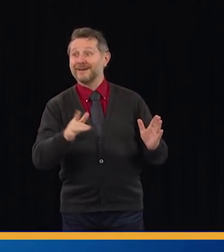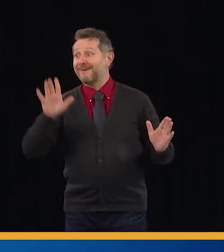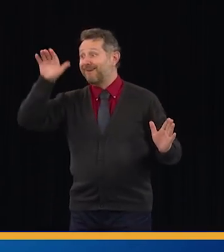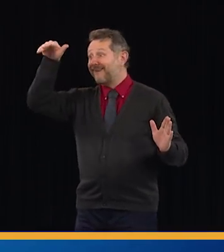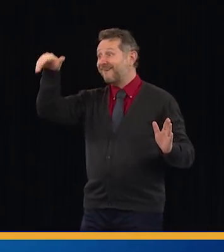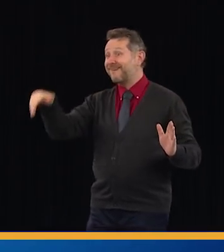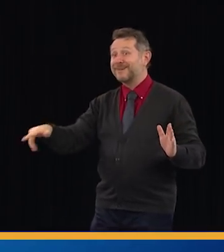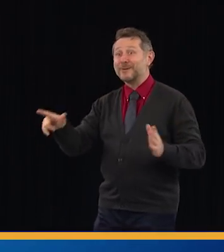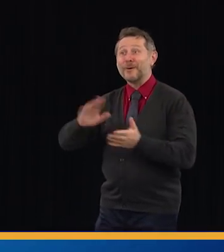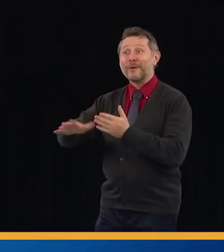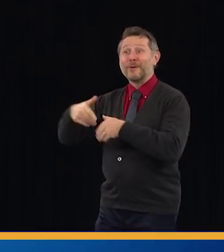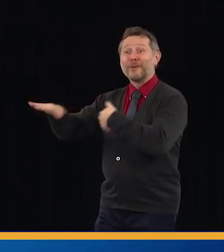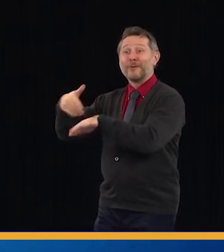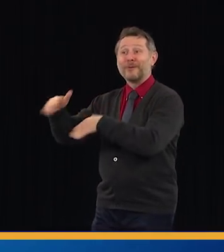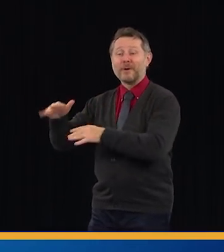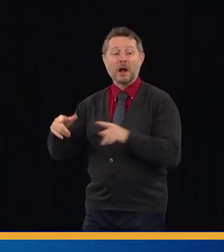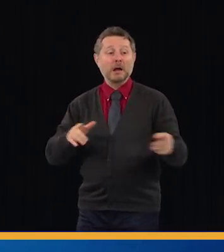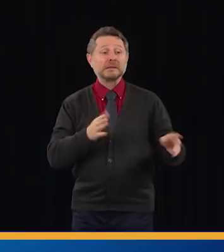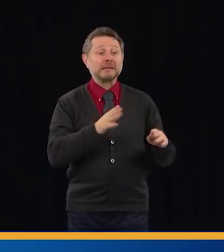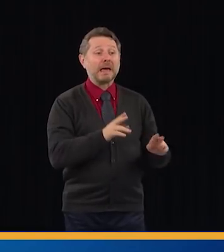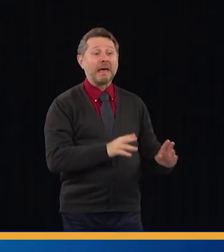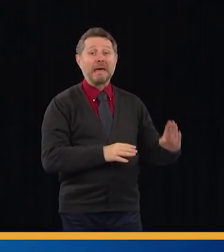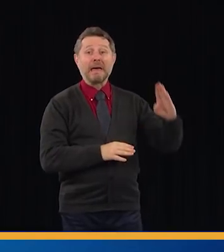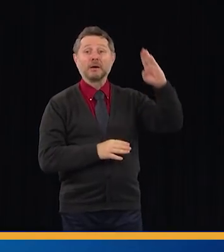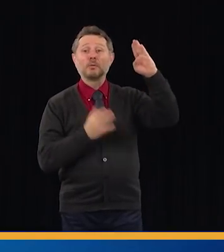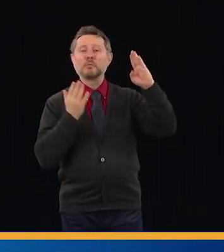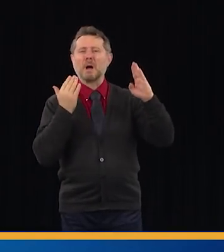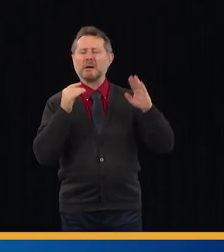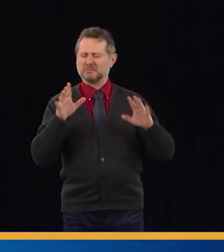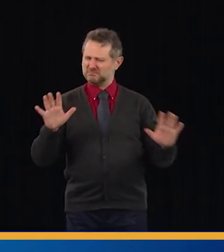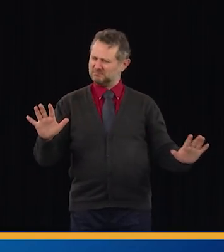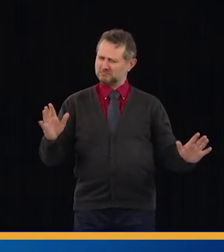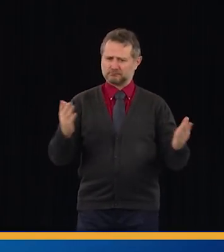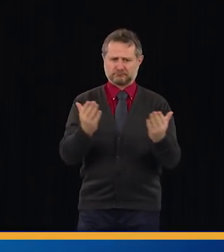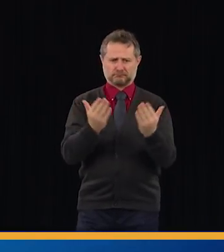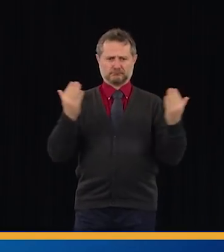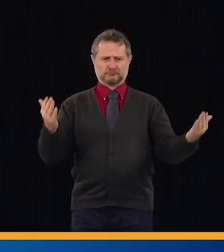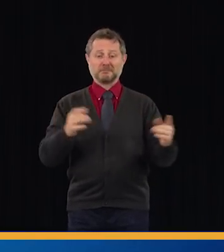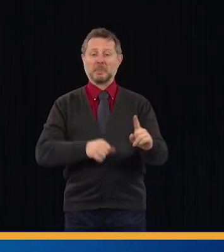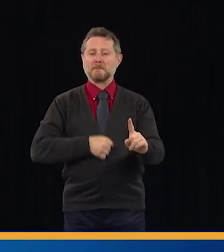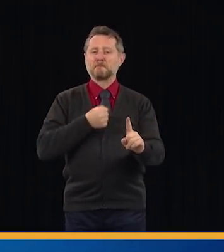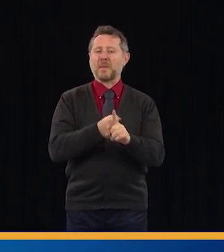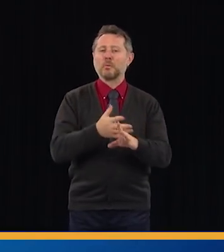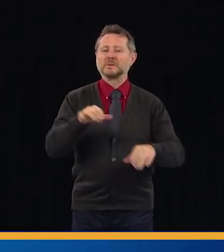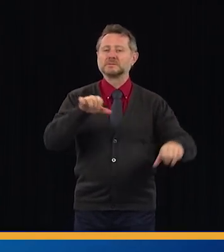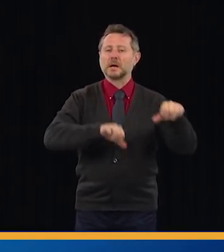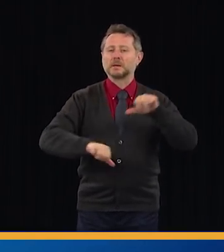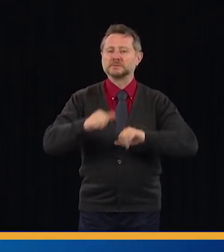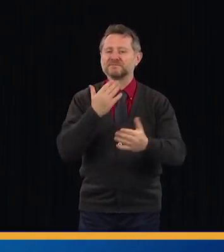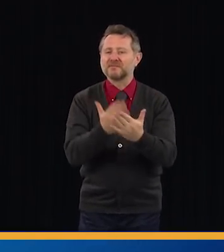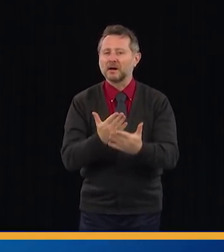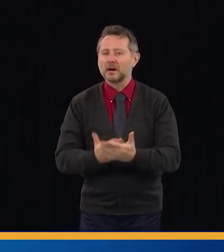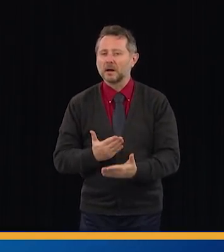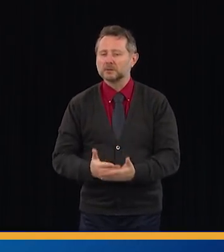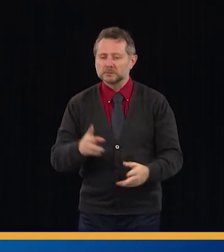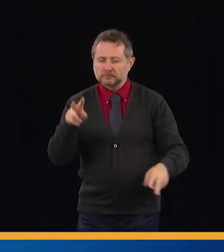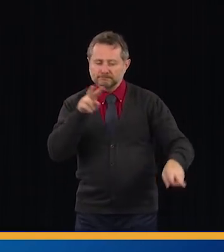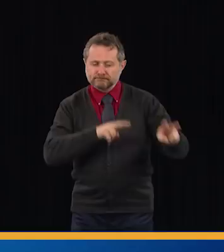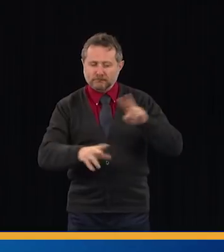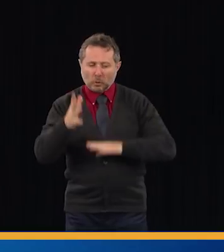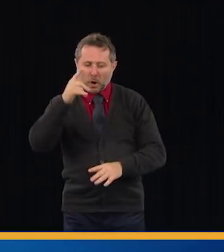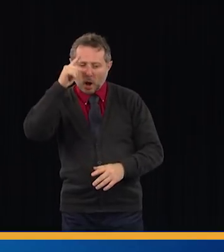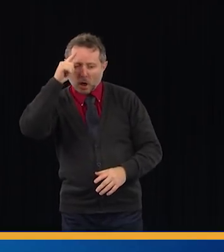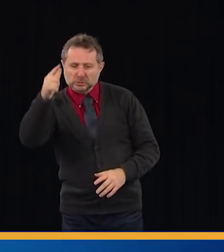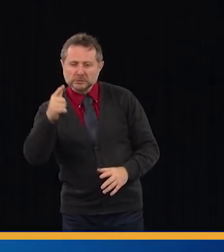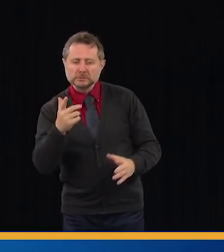I understand the science of it. I understand the facts and the logic of it, but it is still